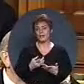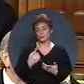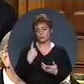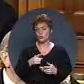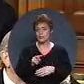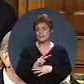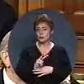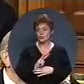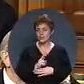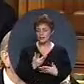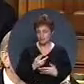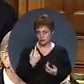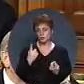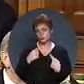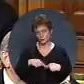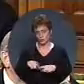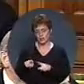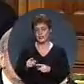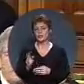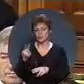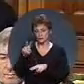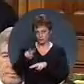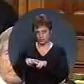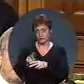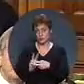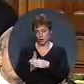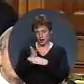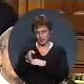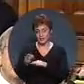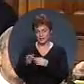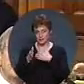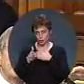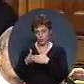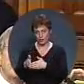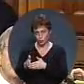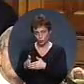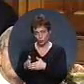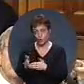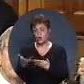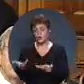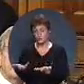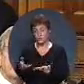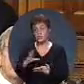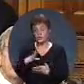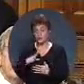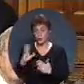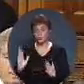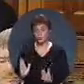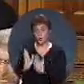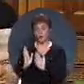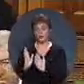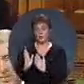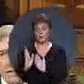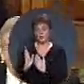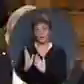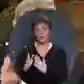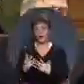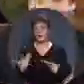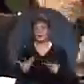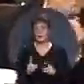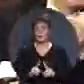any fuel. Relations were bad with the EU, and we had confrontation with Spain. What a difference, Mr. Speaker.